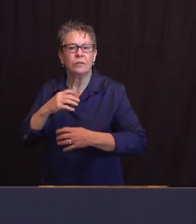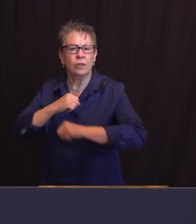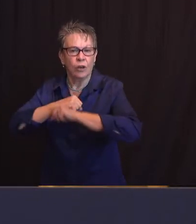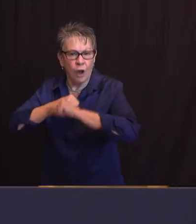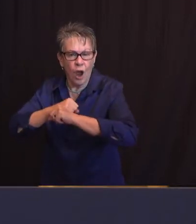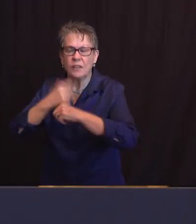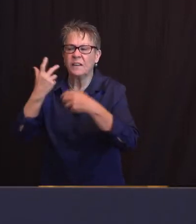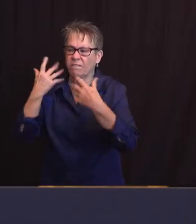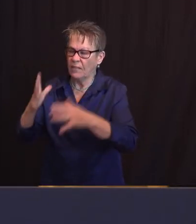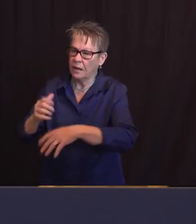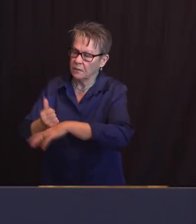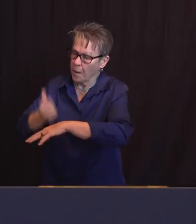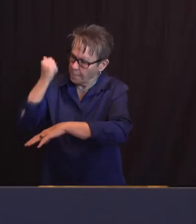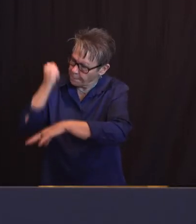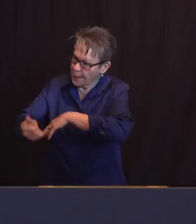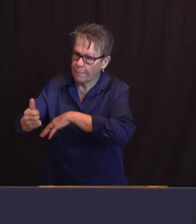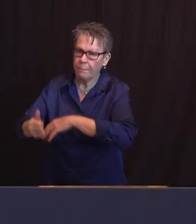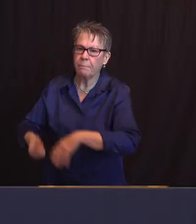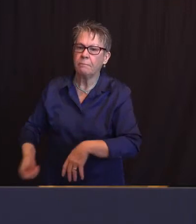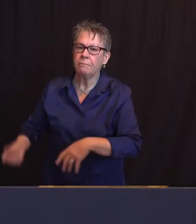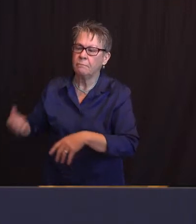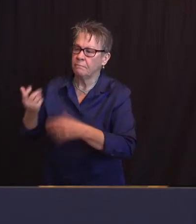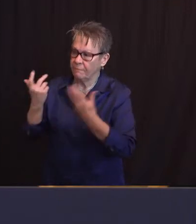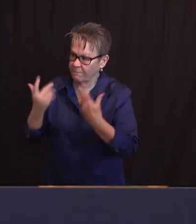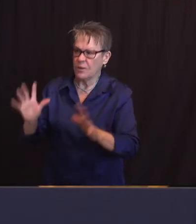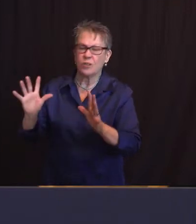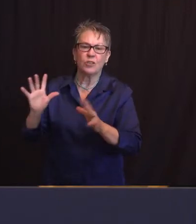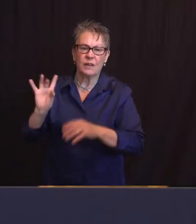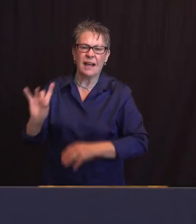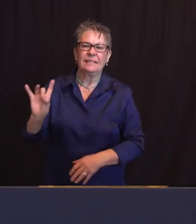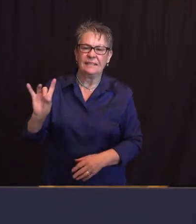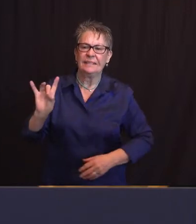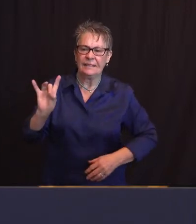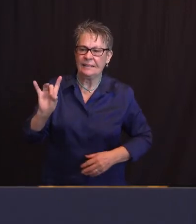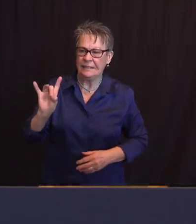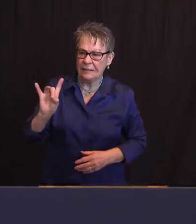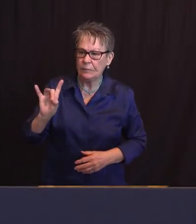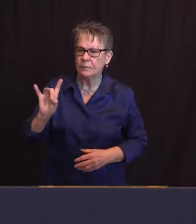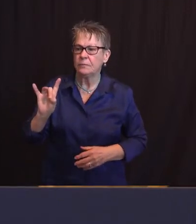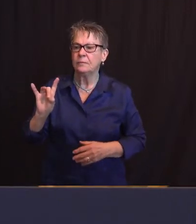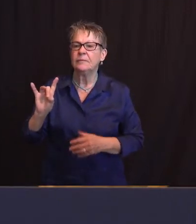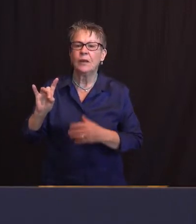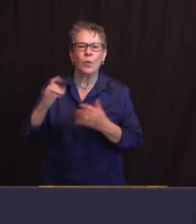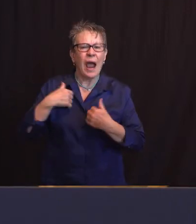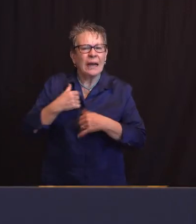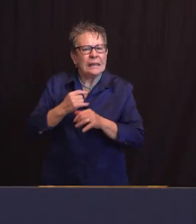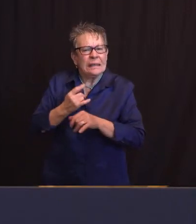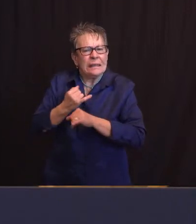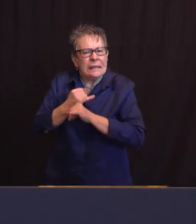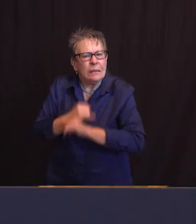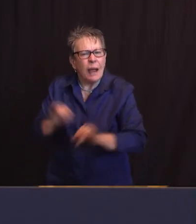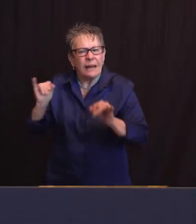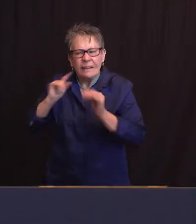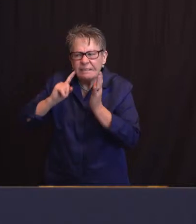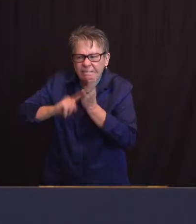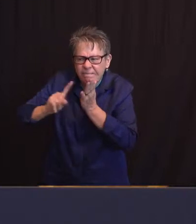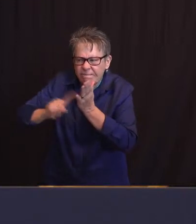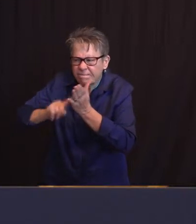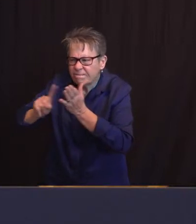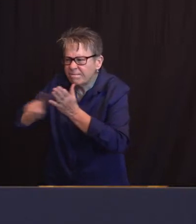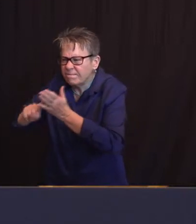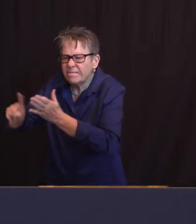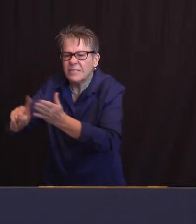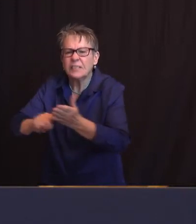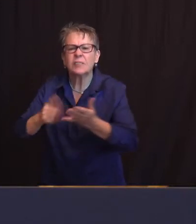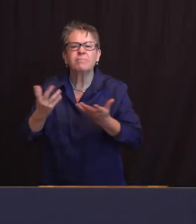among other charges. We have an independent investigation going on, led by Matt Boxer, one of the smartest,